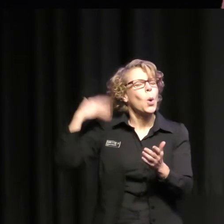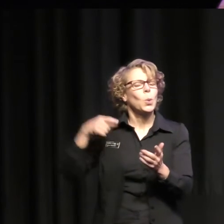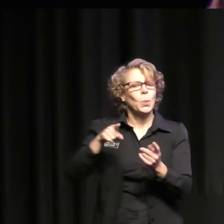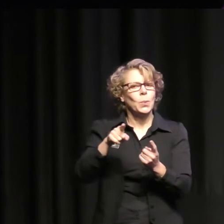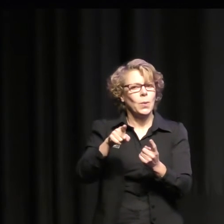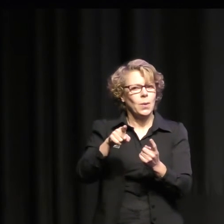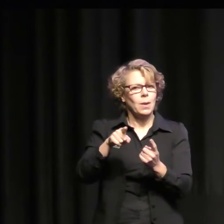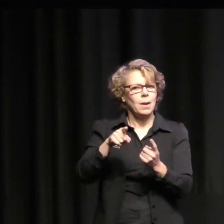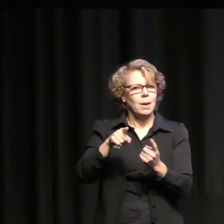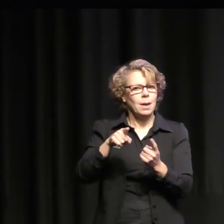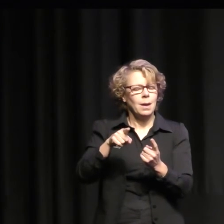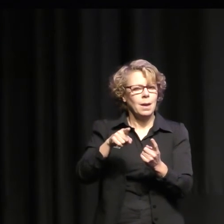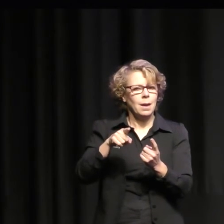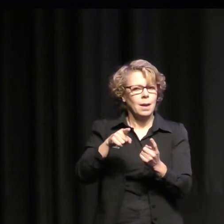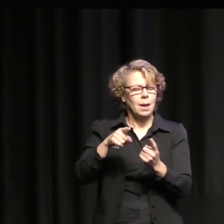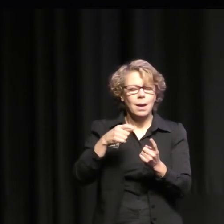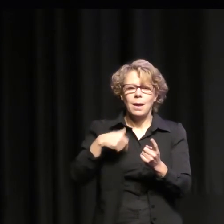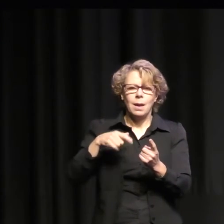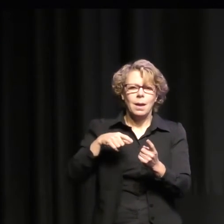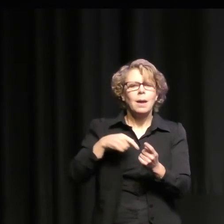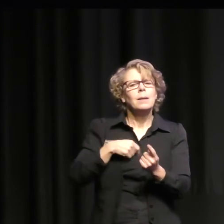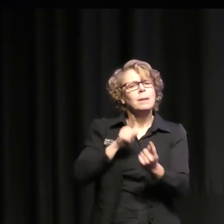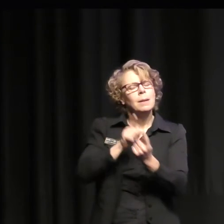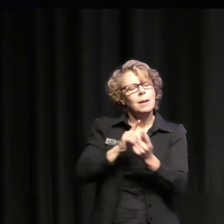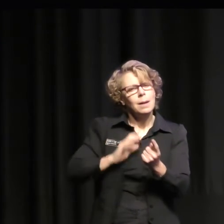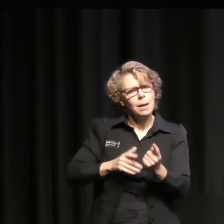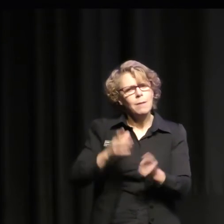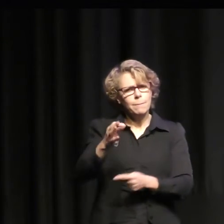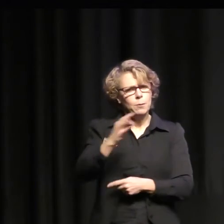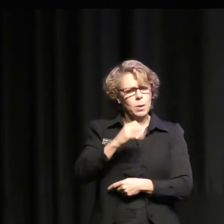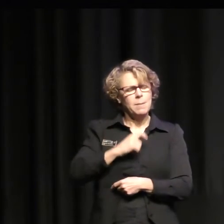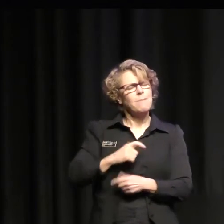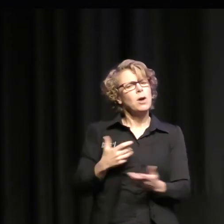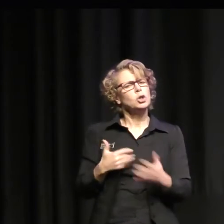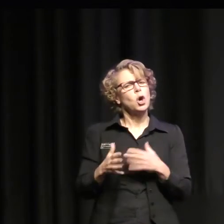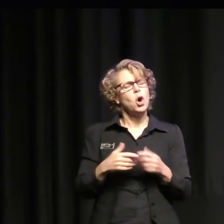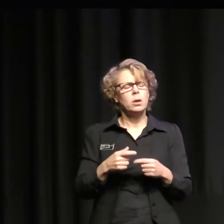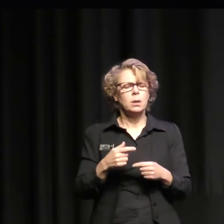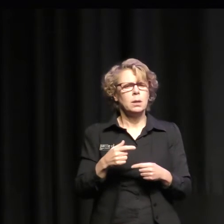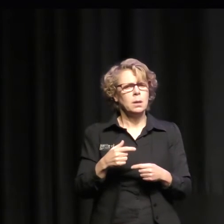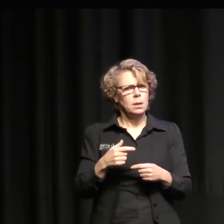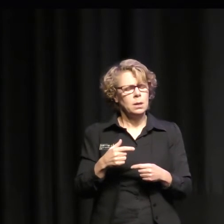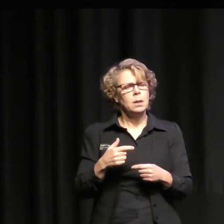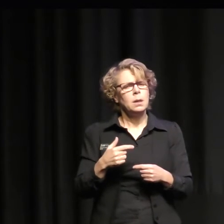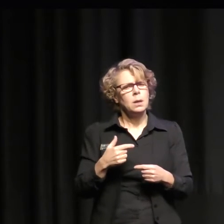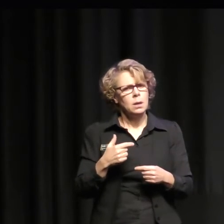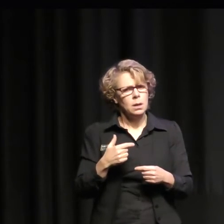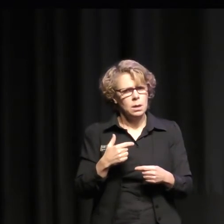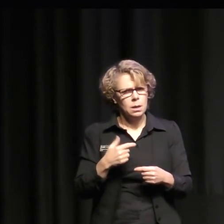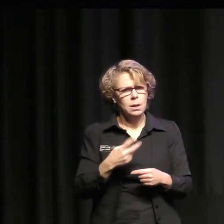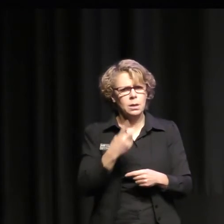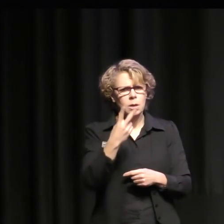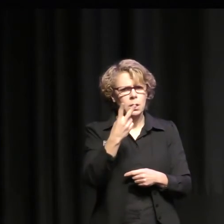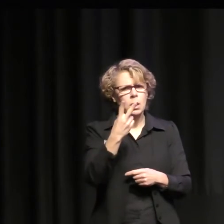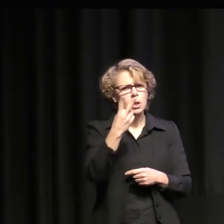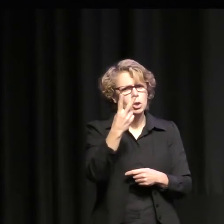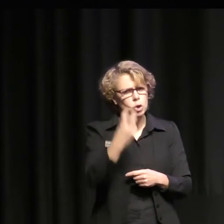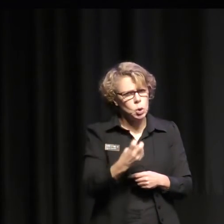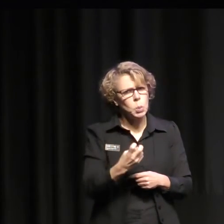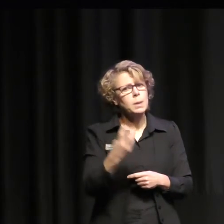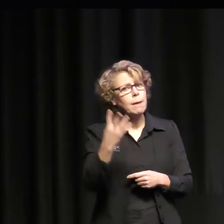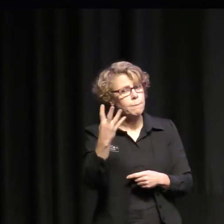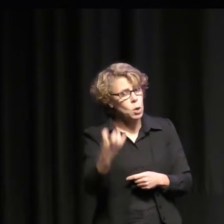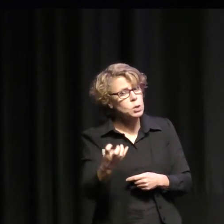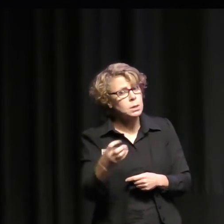And this lady of the future, she said, "What are you doing?" She said, "In 2030, it's